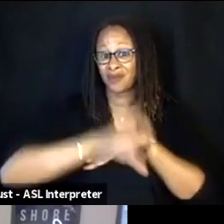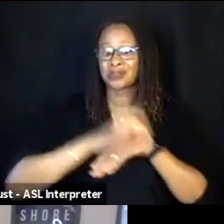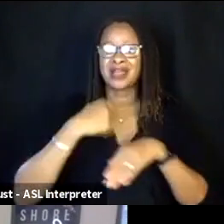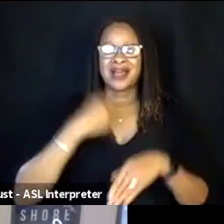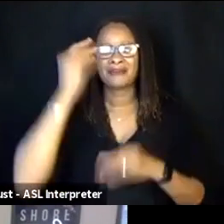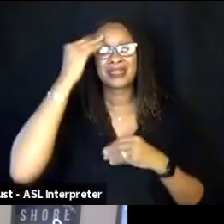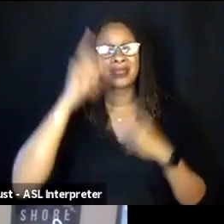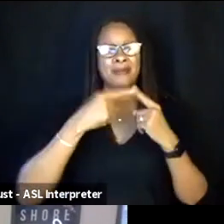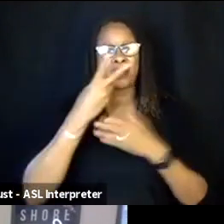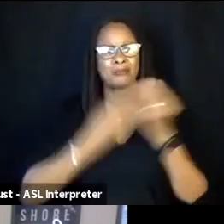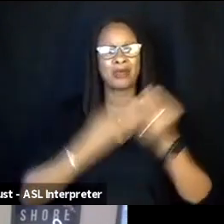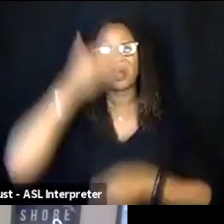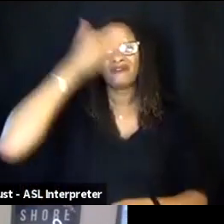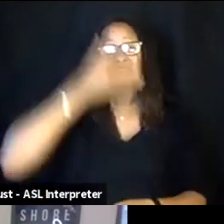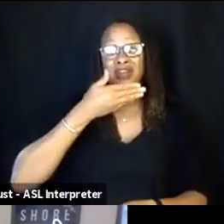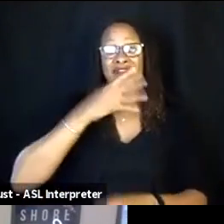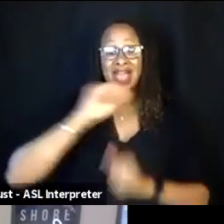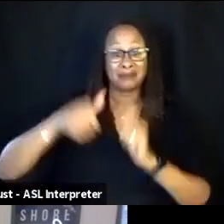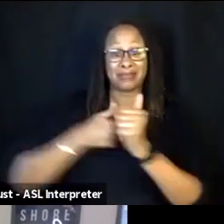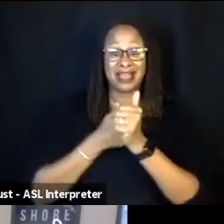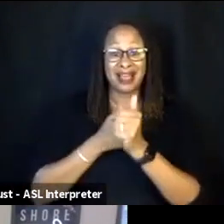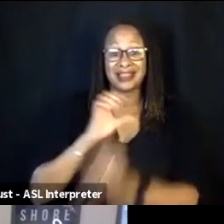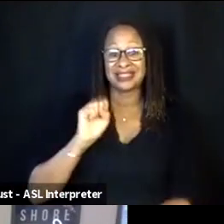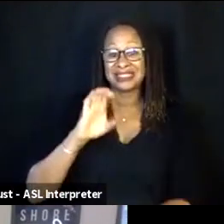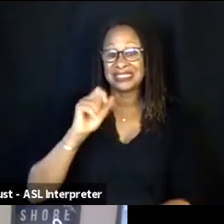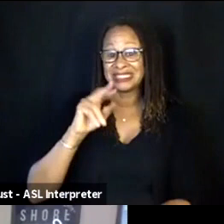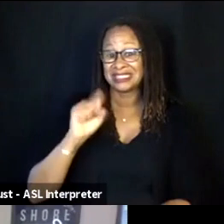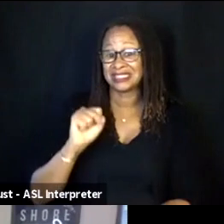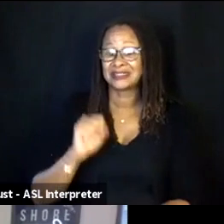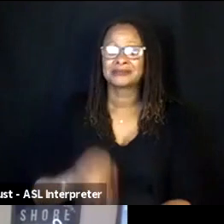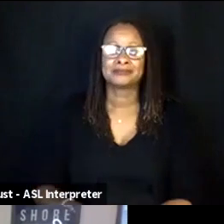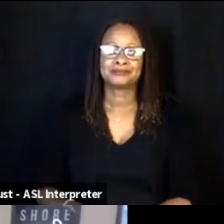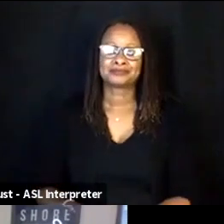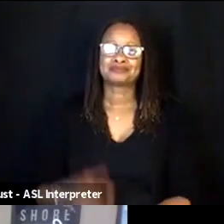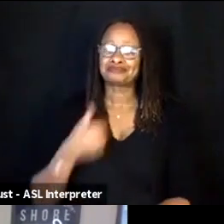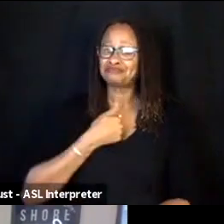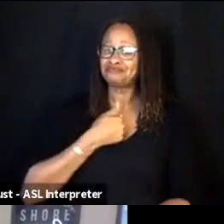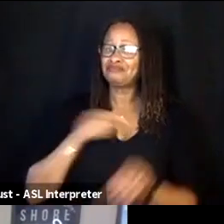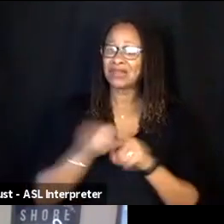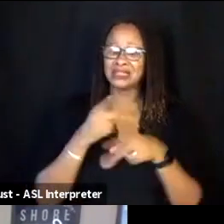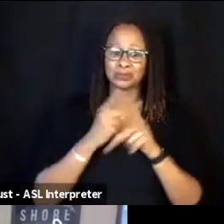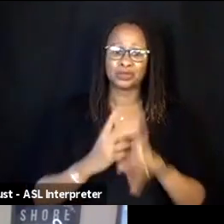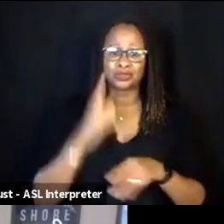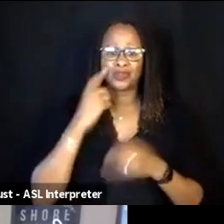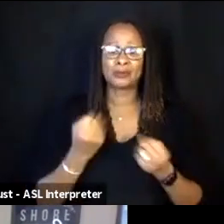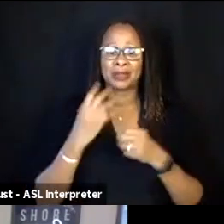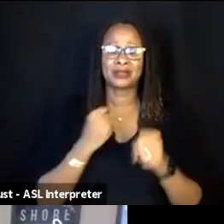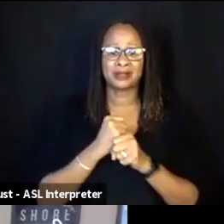both in front of and behind the scenes. I, as a producer for so many years,